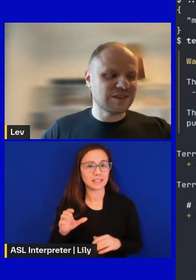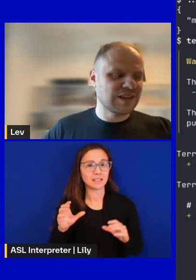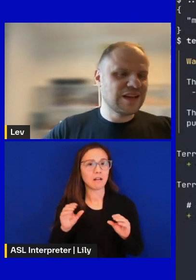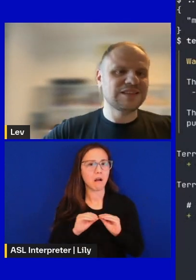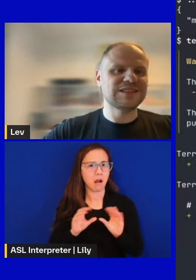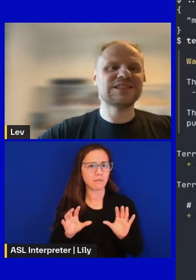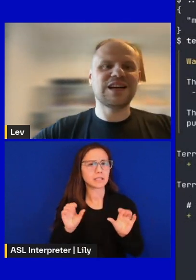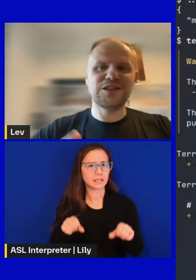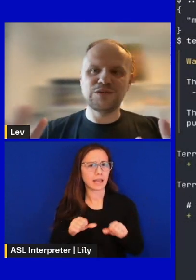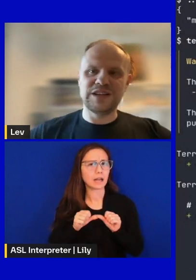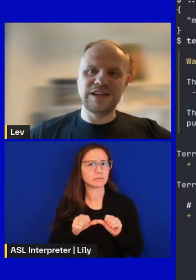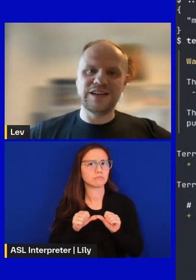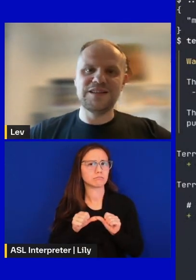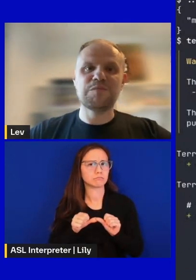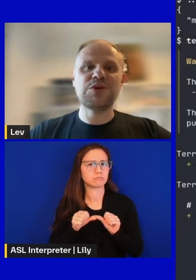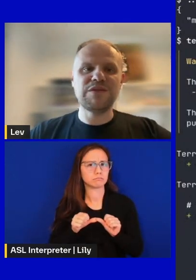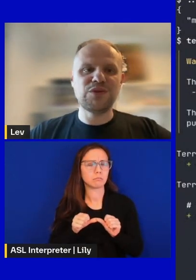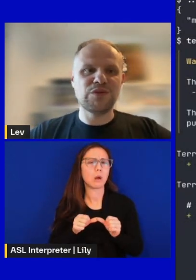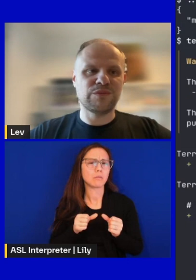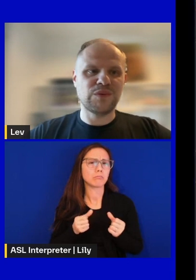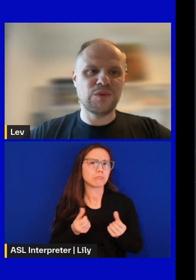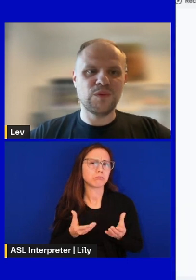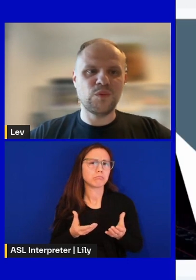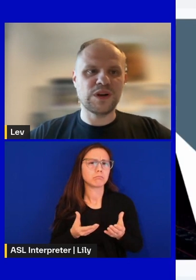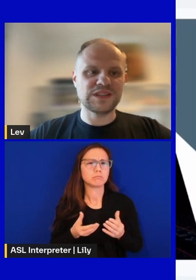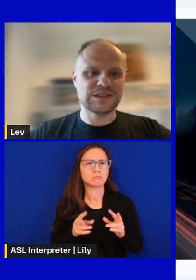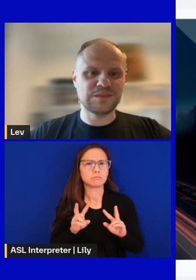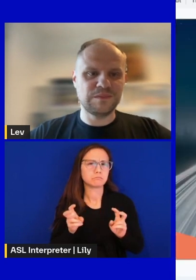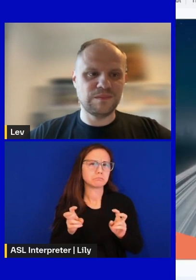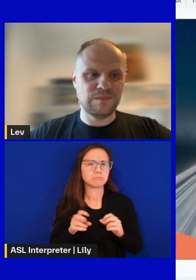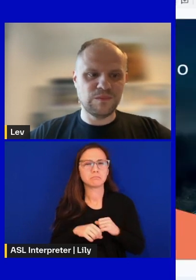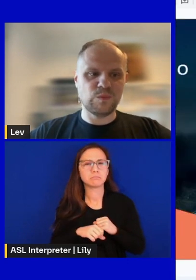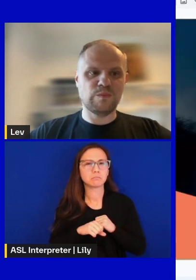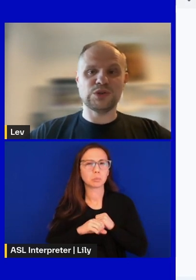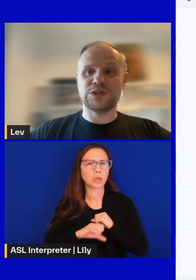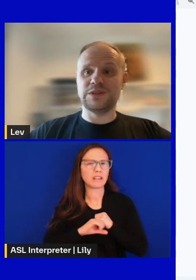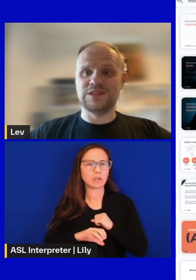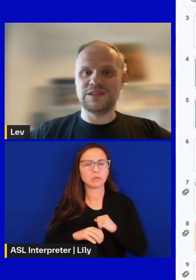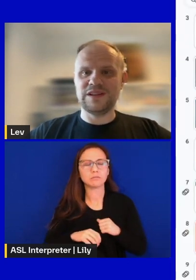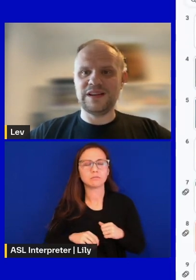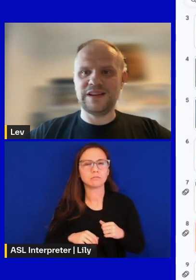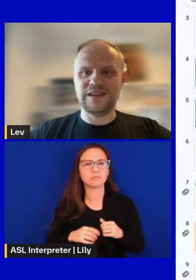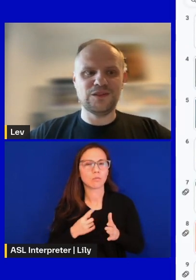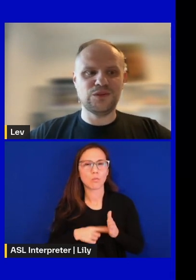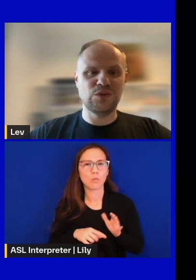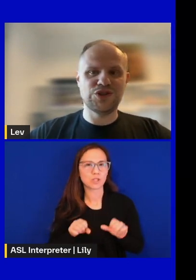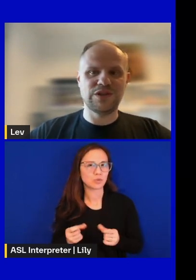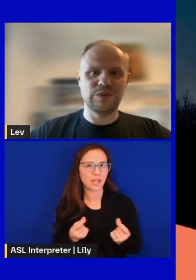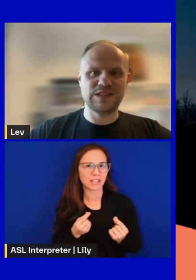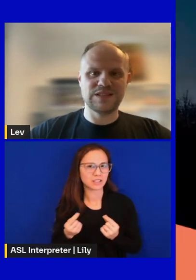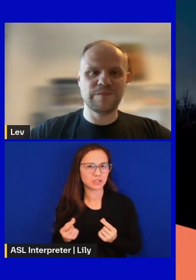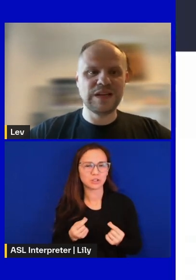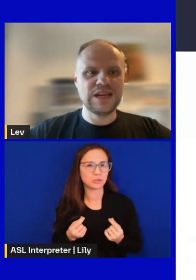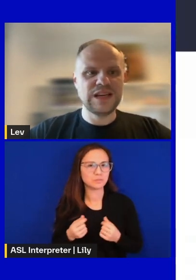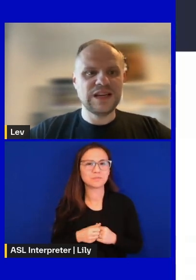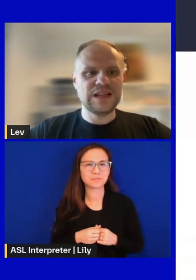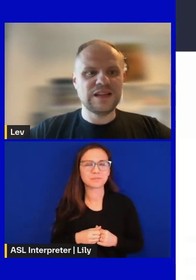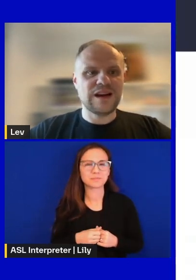continue, but this is kind of the preview of what is possible to achieve with